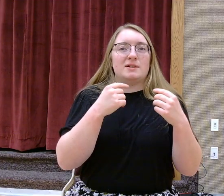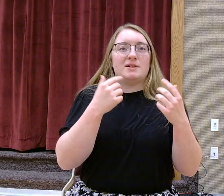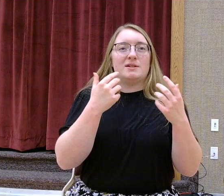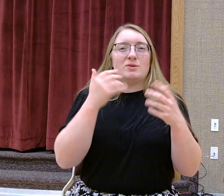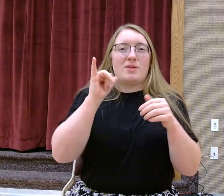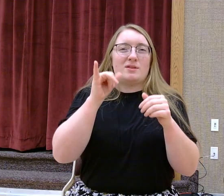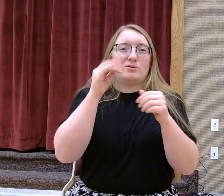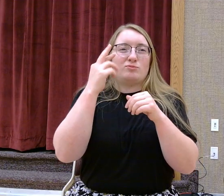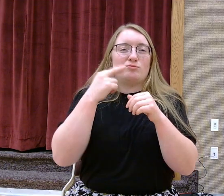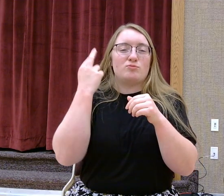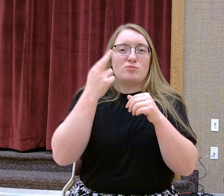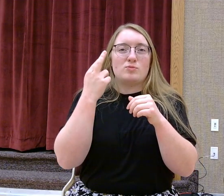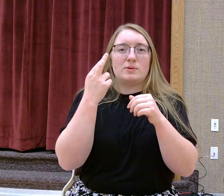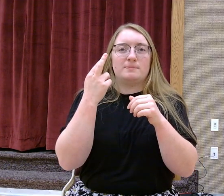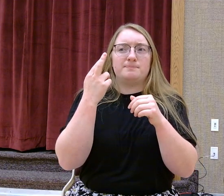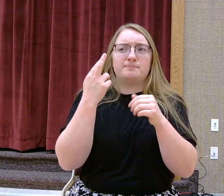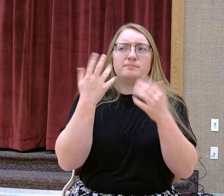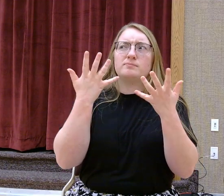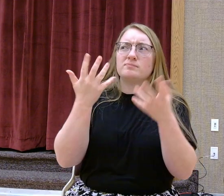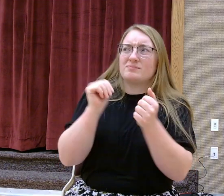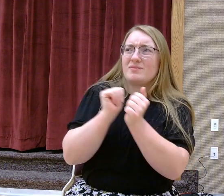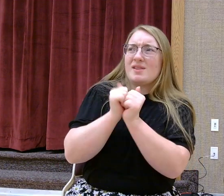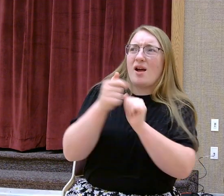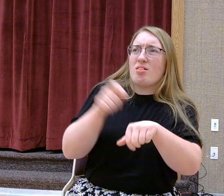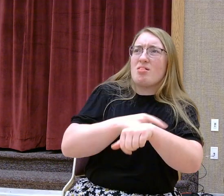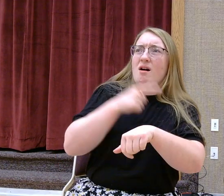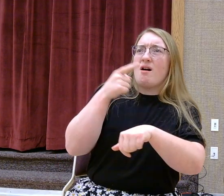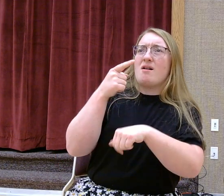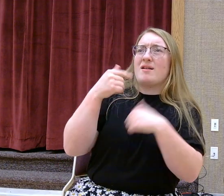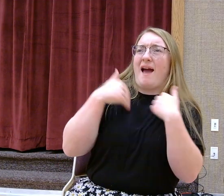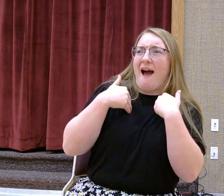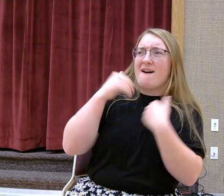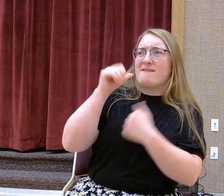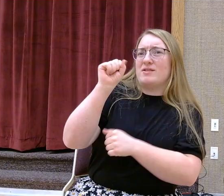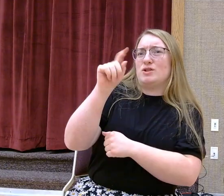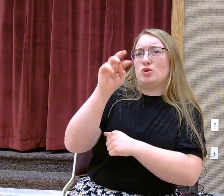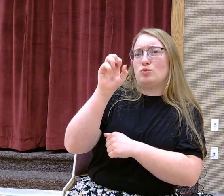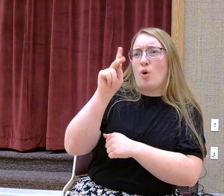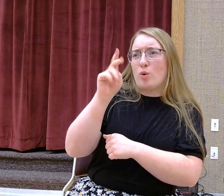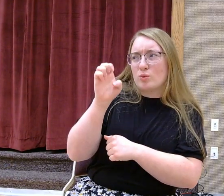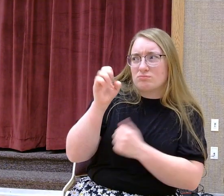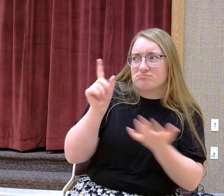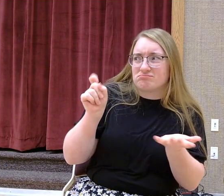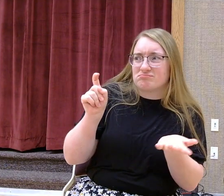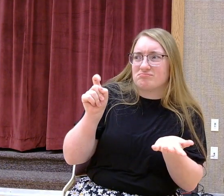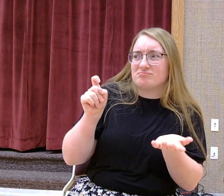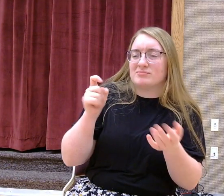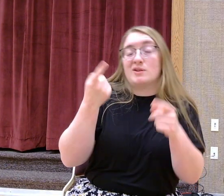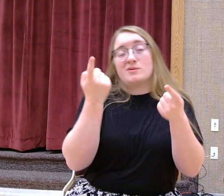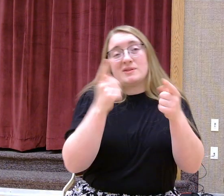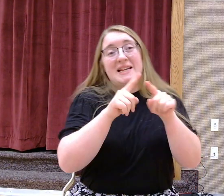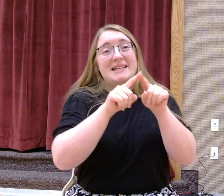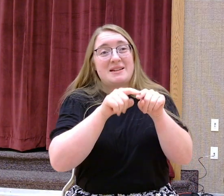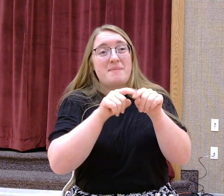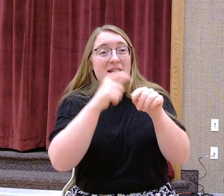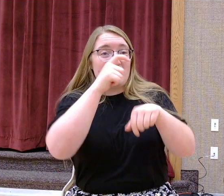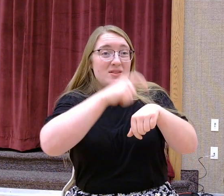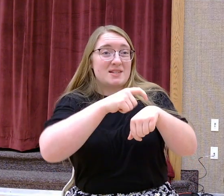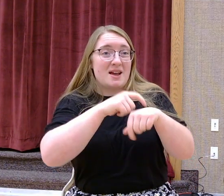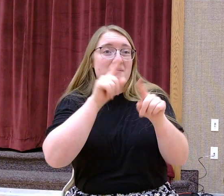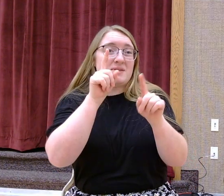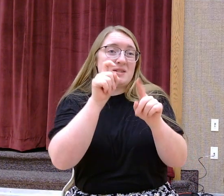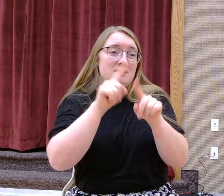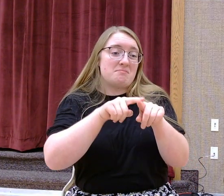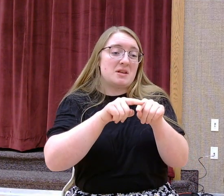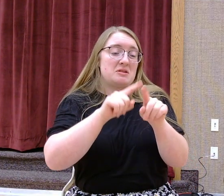So how long will a stroke last? Depends. So it just depends on the severity. So it